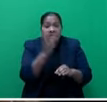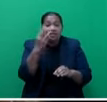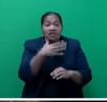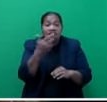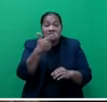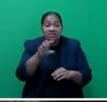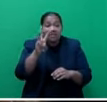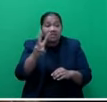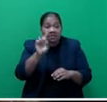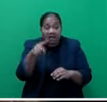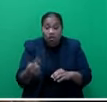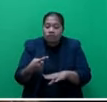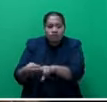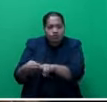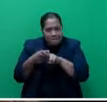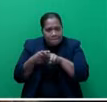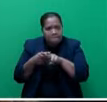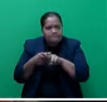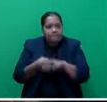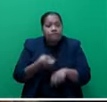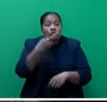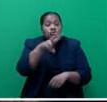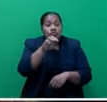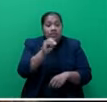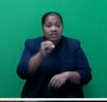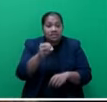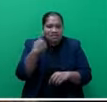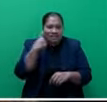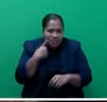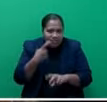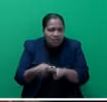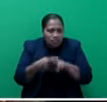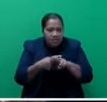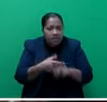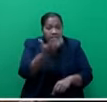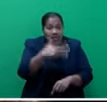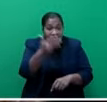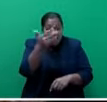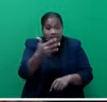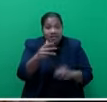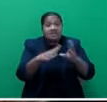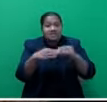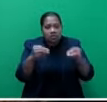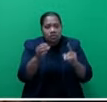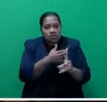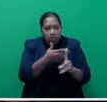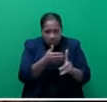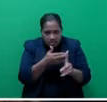373 charges alone were for rape, 20 attempted rape, 99 on sexual